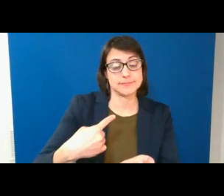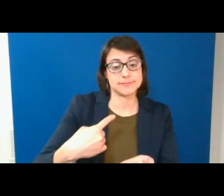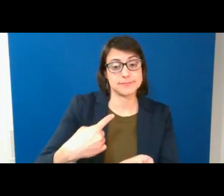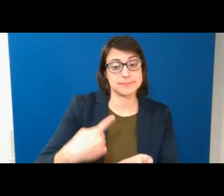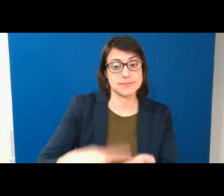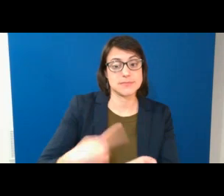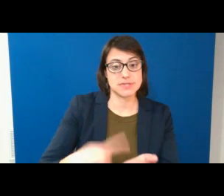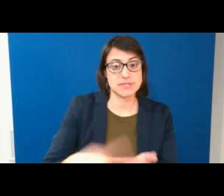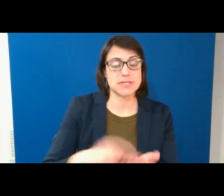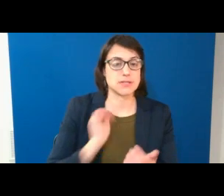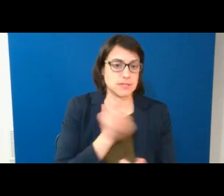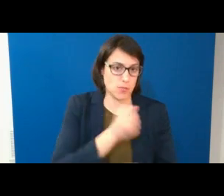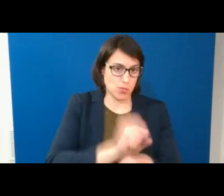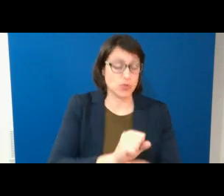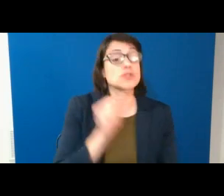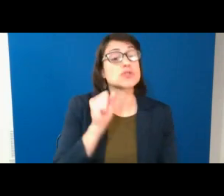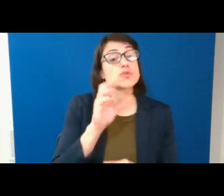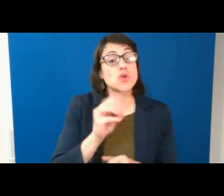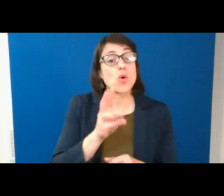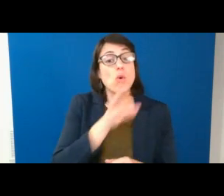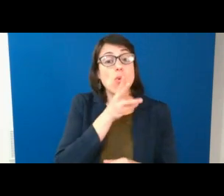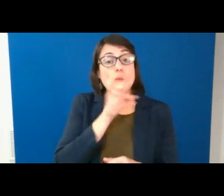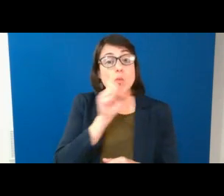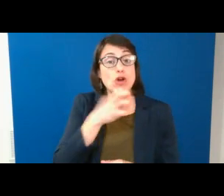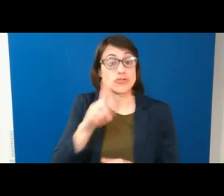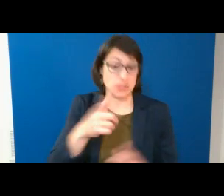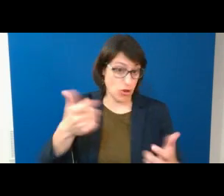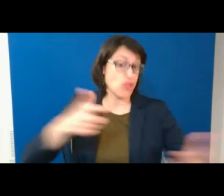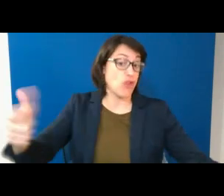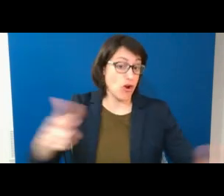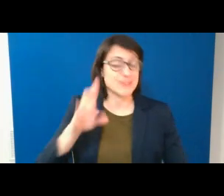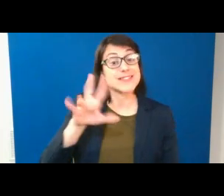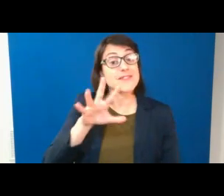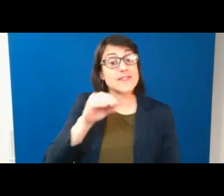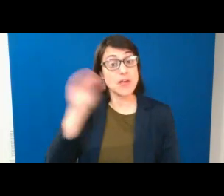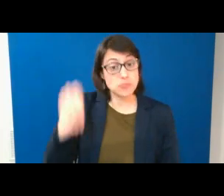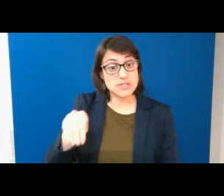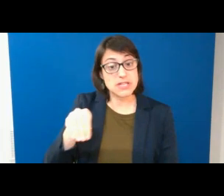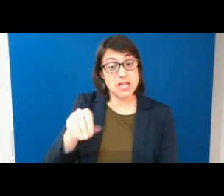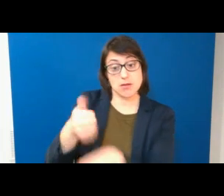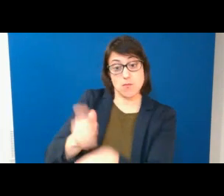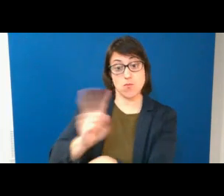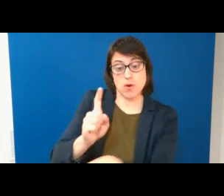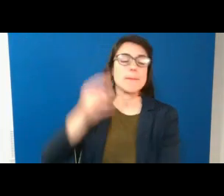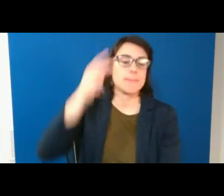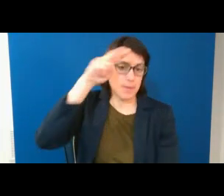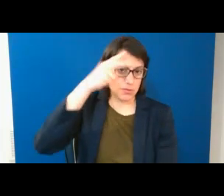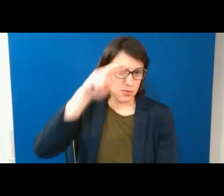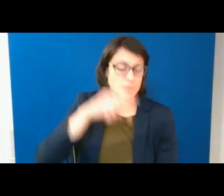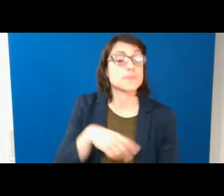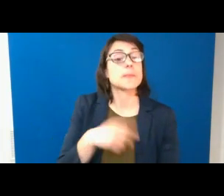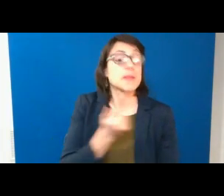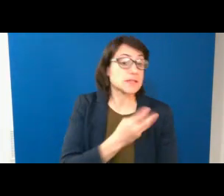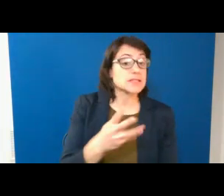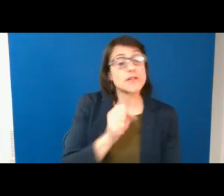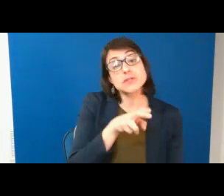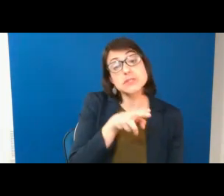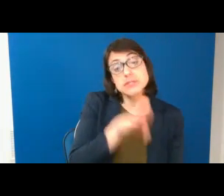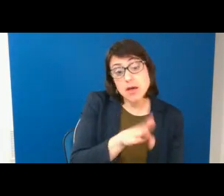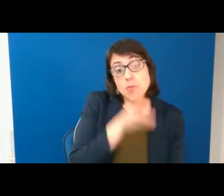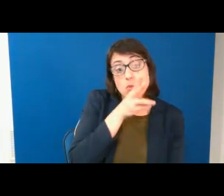watershed is quite large. About 75% of it is actually located in Mexico. There are several sub-watersheds, and you can